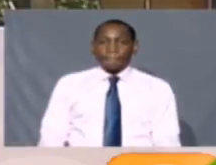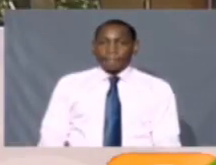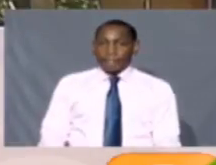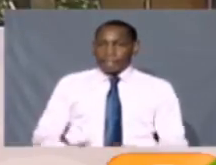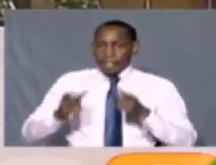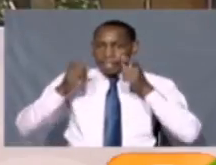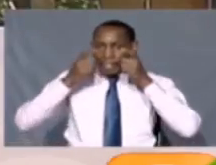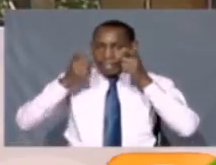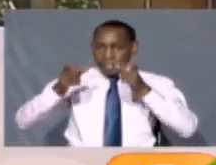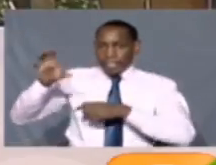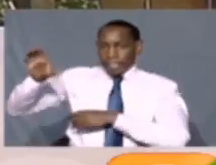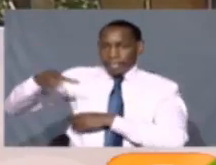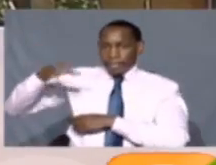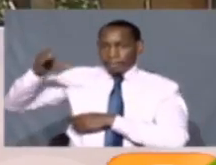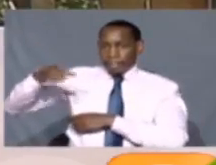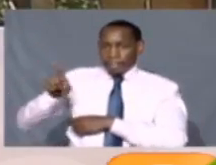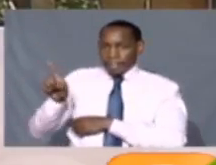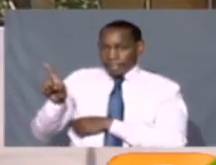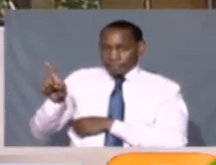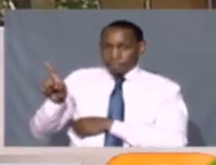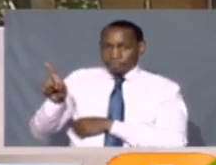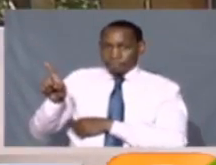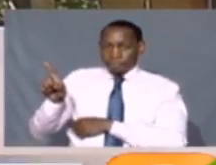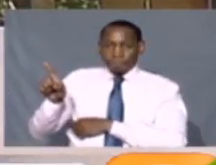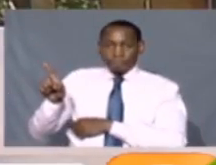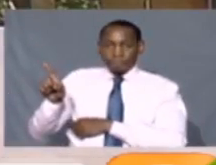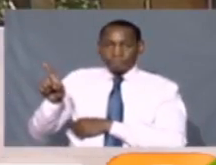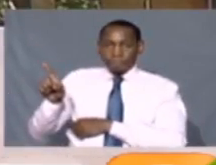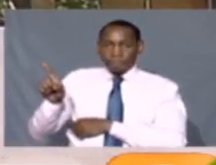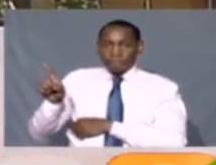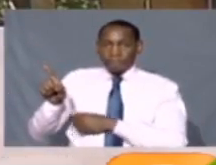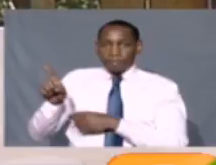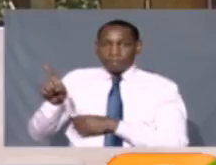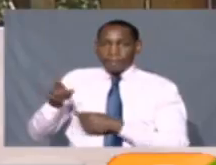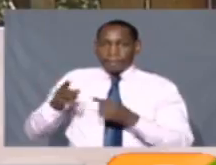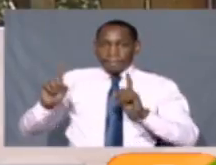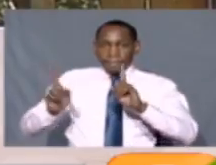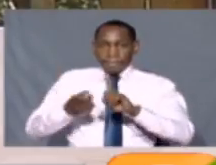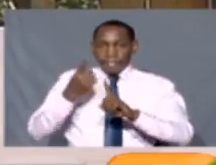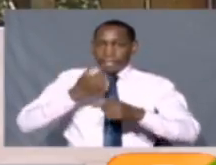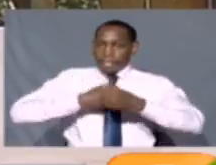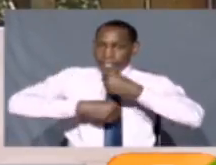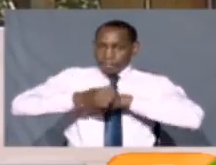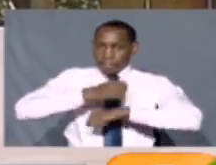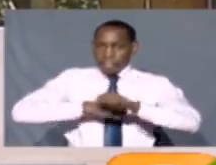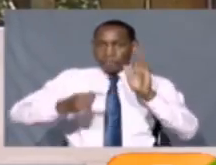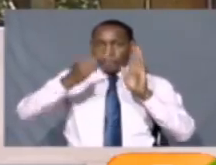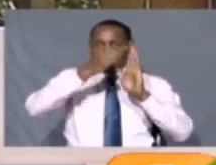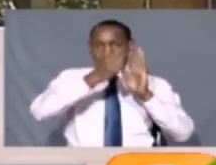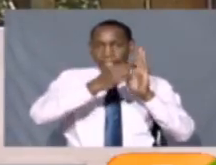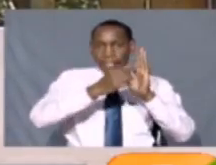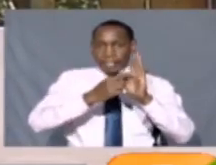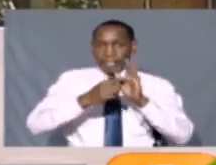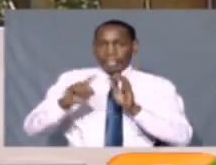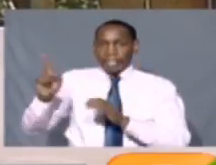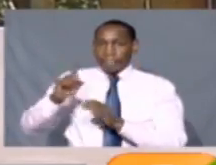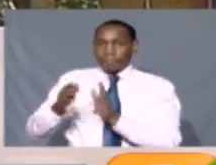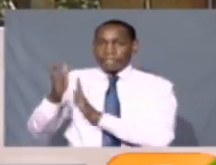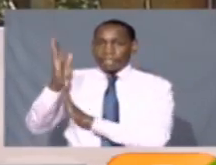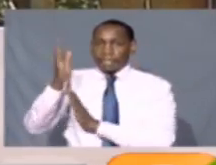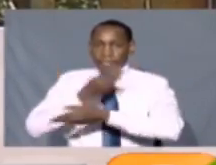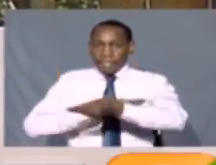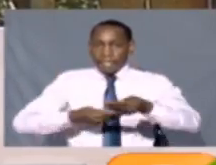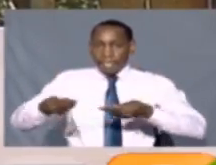Tusker mattresses, popularly known as Tuskys supermarkets, have made the first step towards listing at the Nairobi